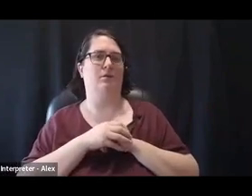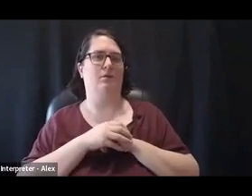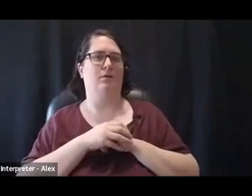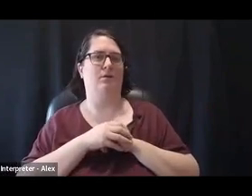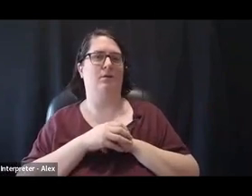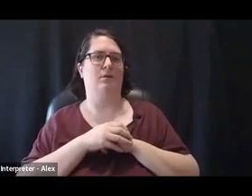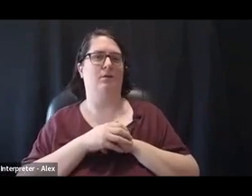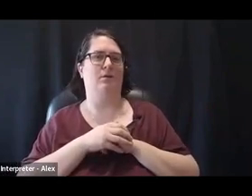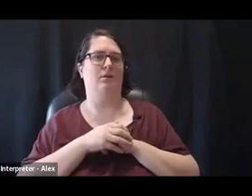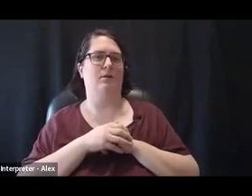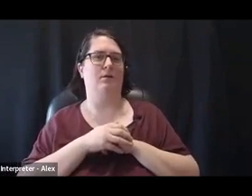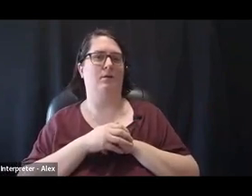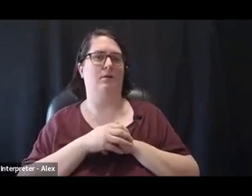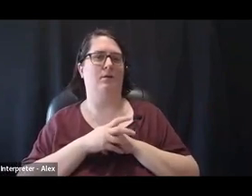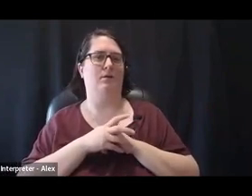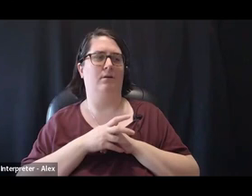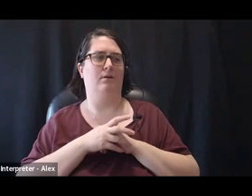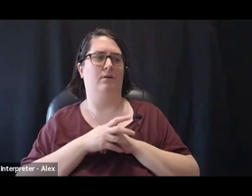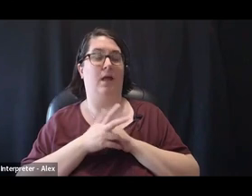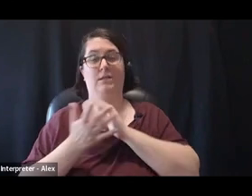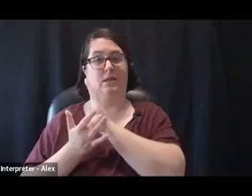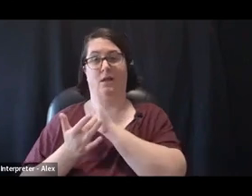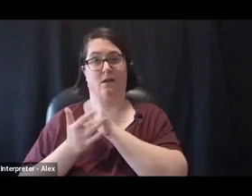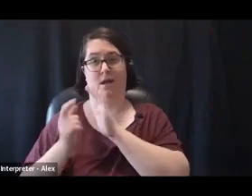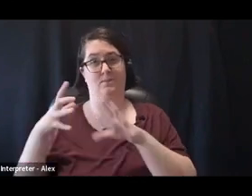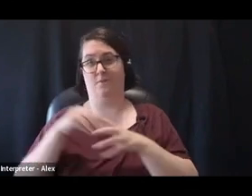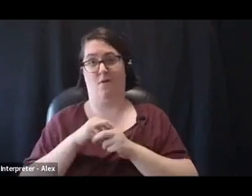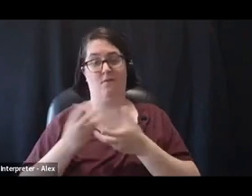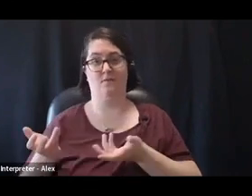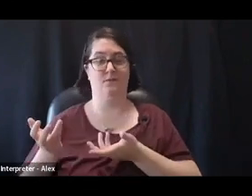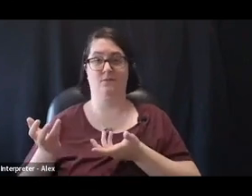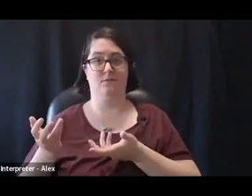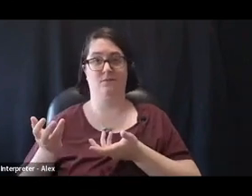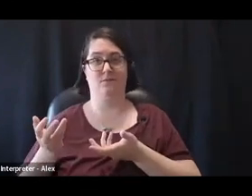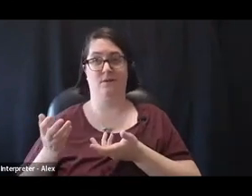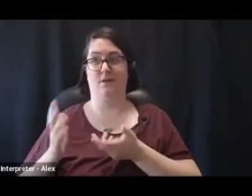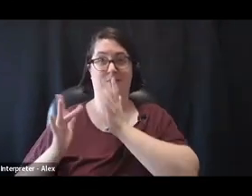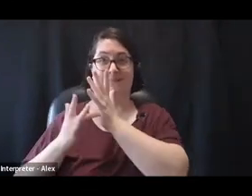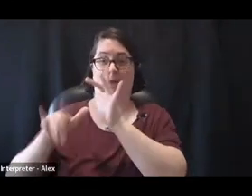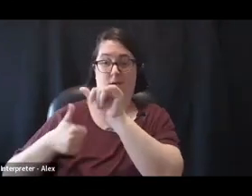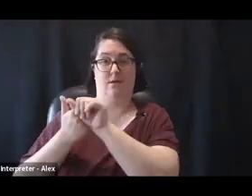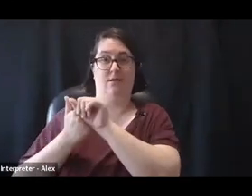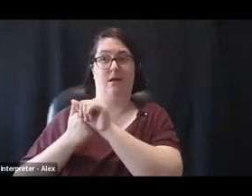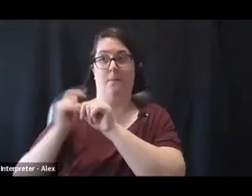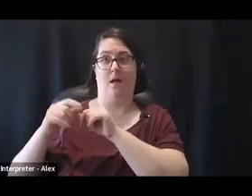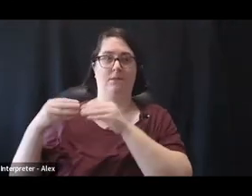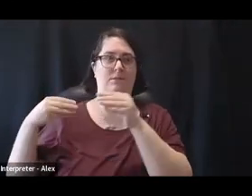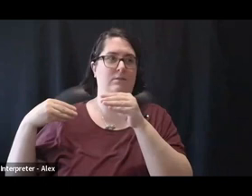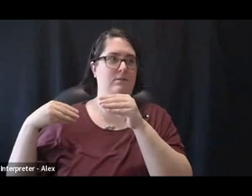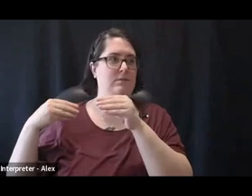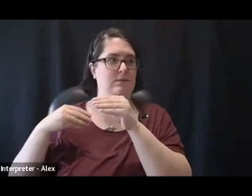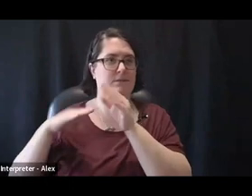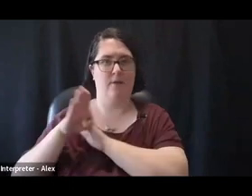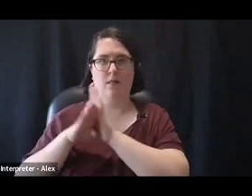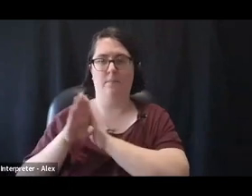iteration has to be in tech. In fact, it's in all of the tech methodology, like agile development